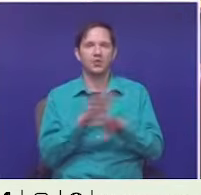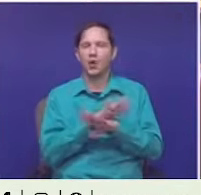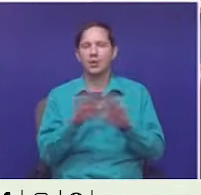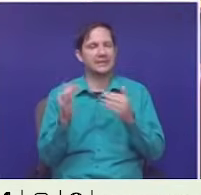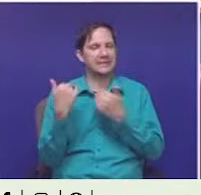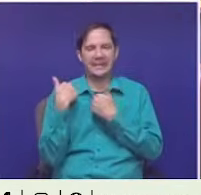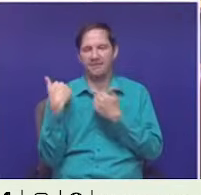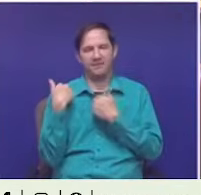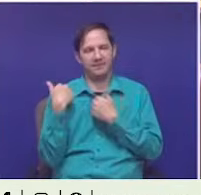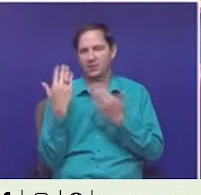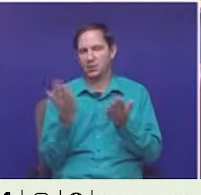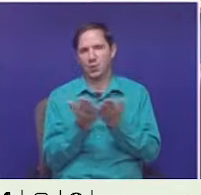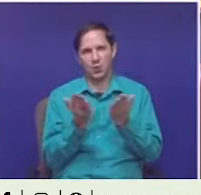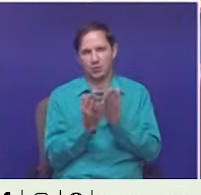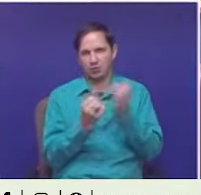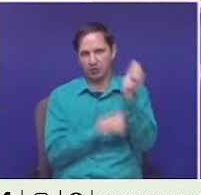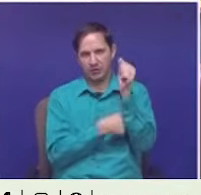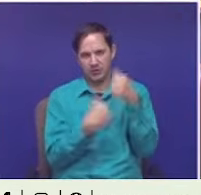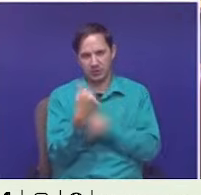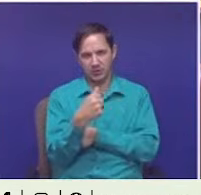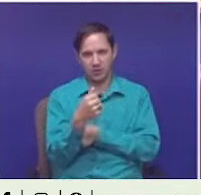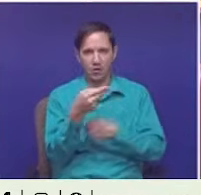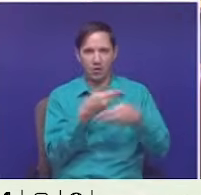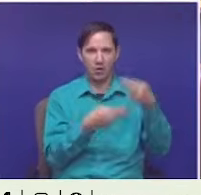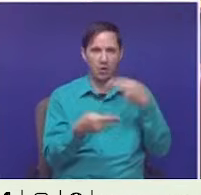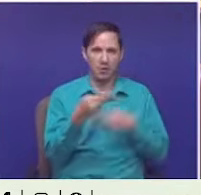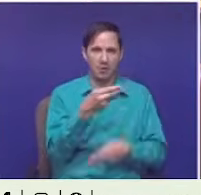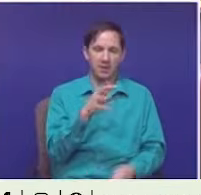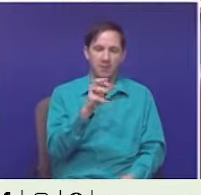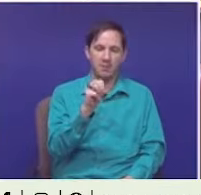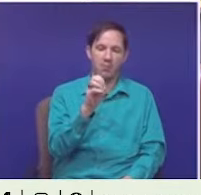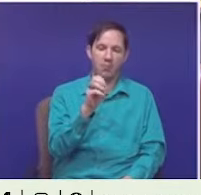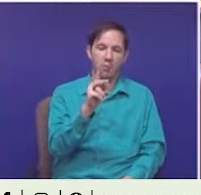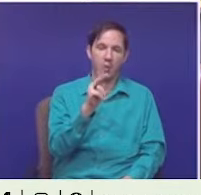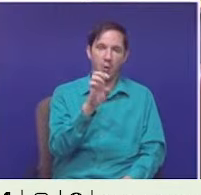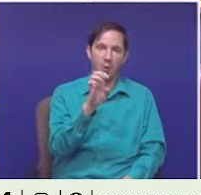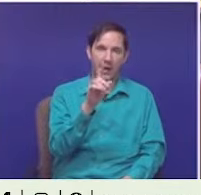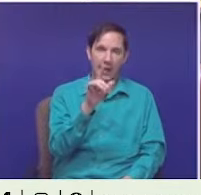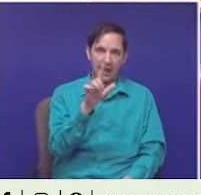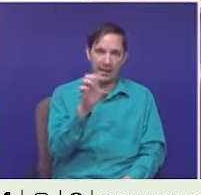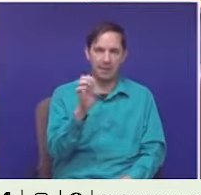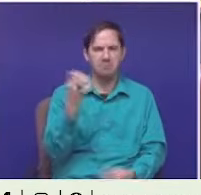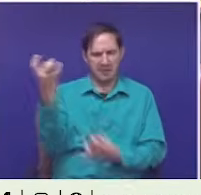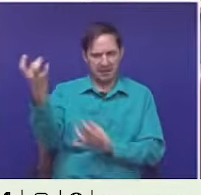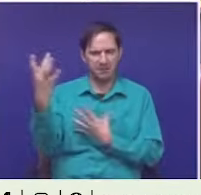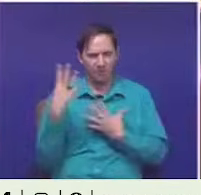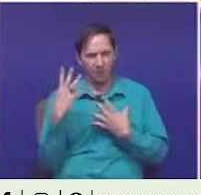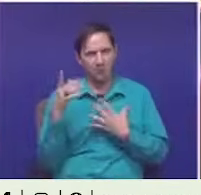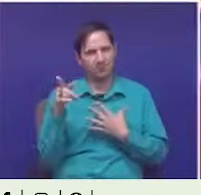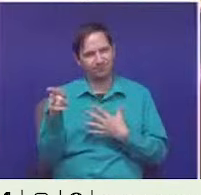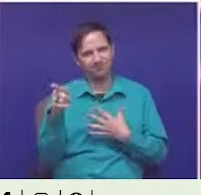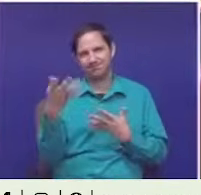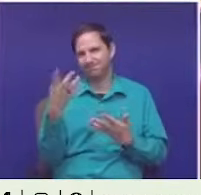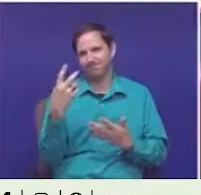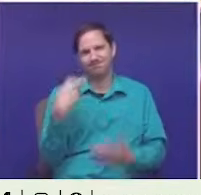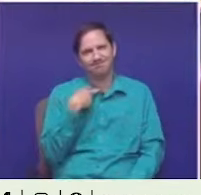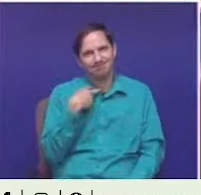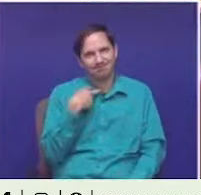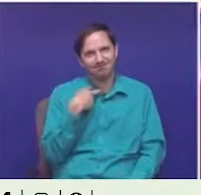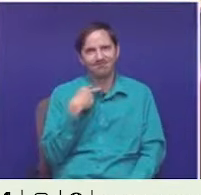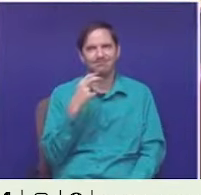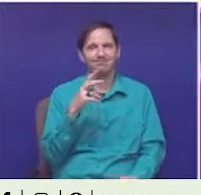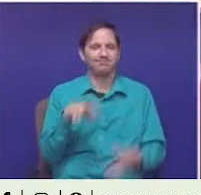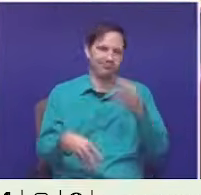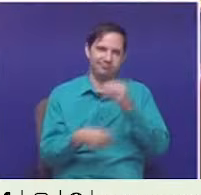structures. It was originally put by the Honourable M.F. Mokwele. We've been alerted to the fact that he's unable to pose